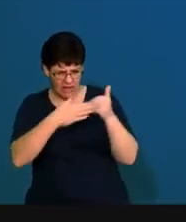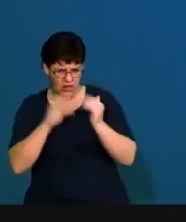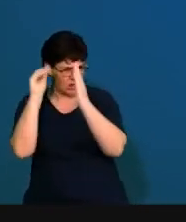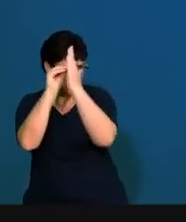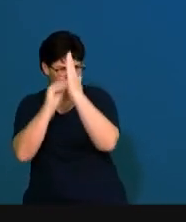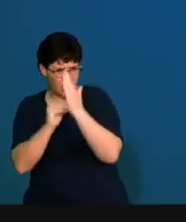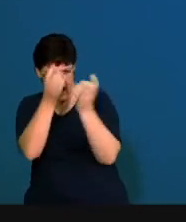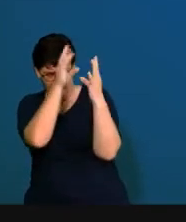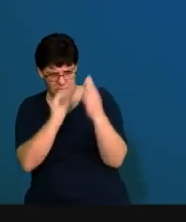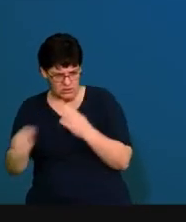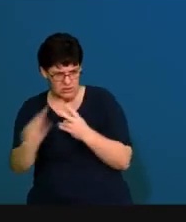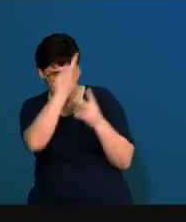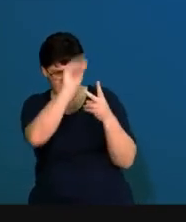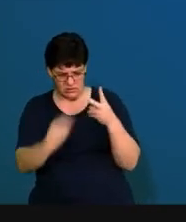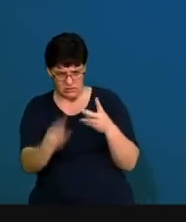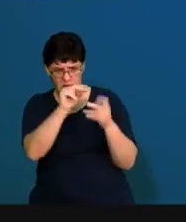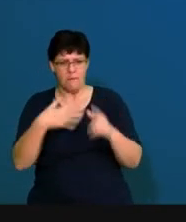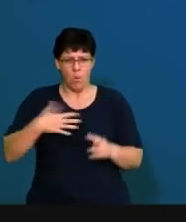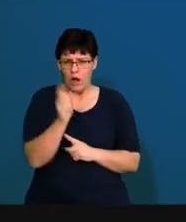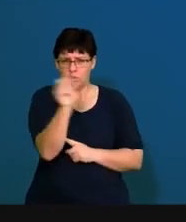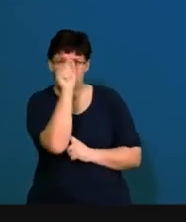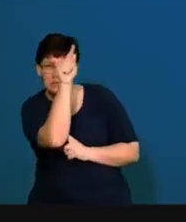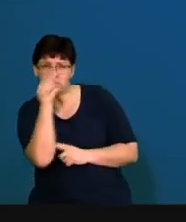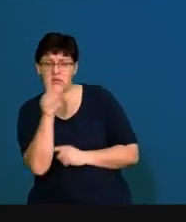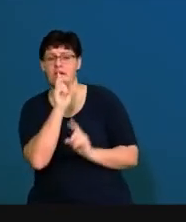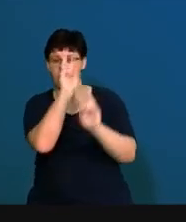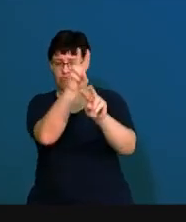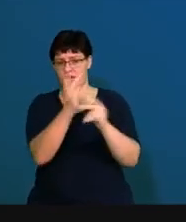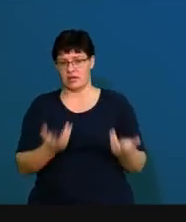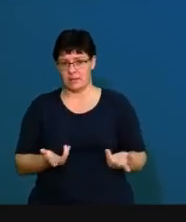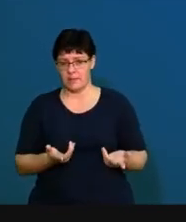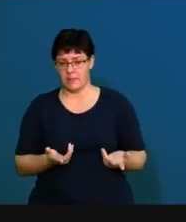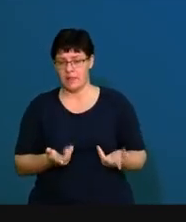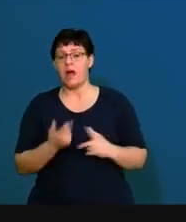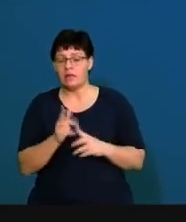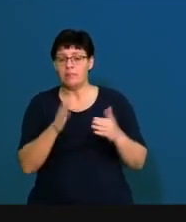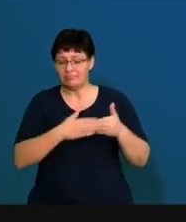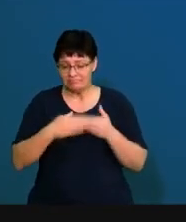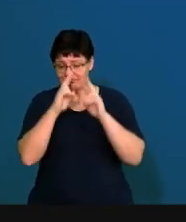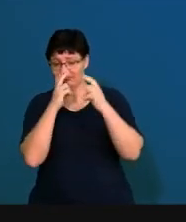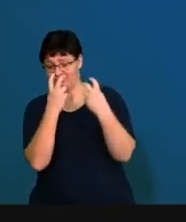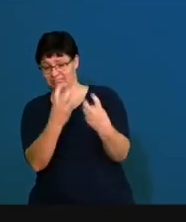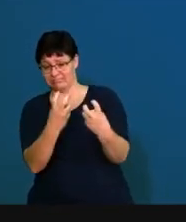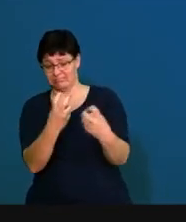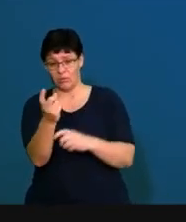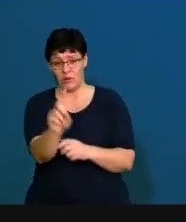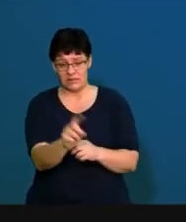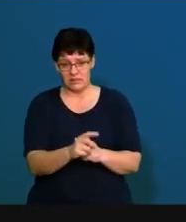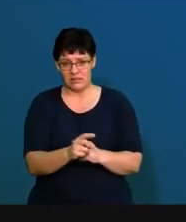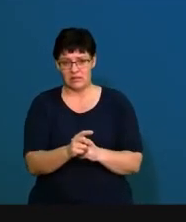carefully and analyze what is given, what is it that we are looking for, and beyond that, we need to pay careful attention